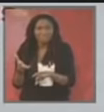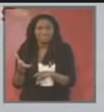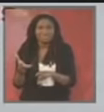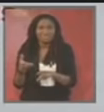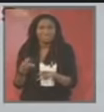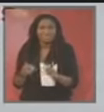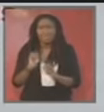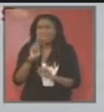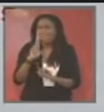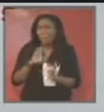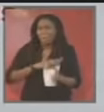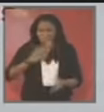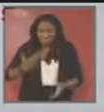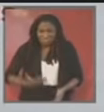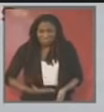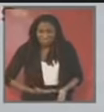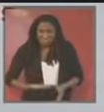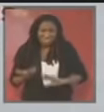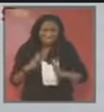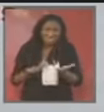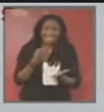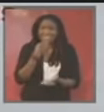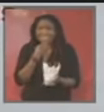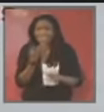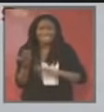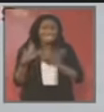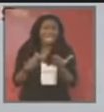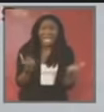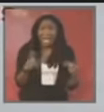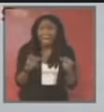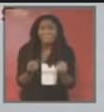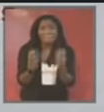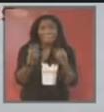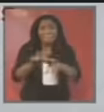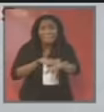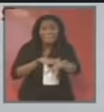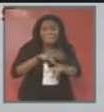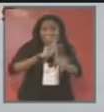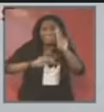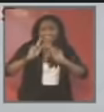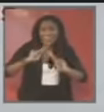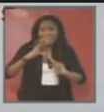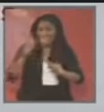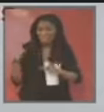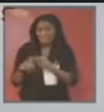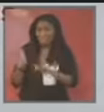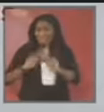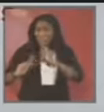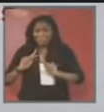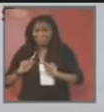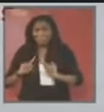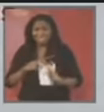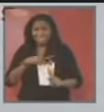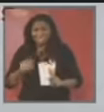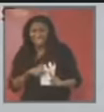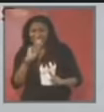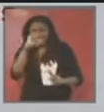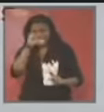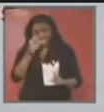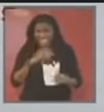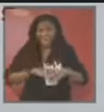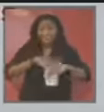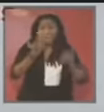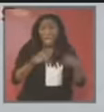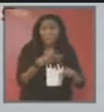maternal mortality, including deaths from diabetes, etc. And it's not a surprise, therefore, that that